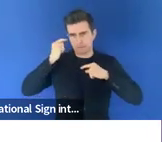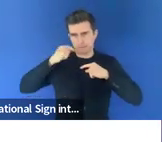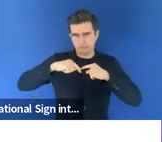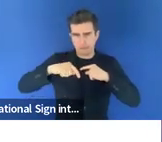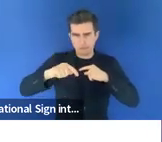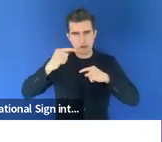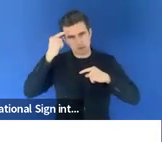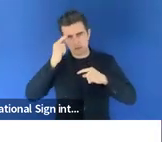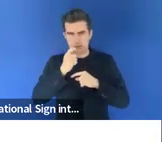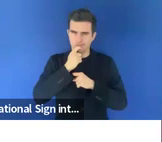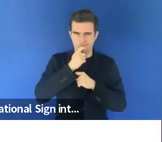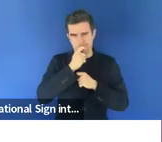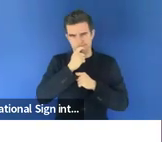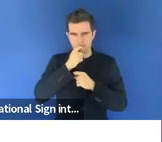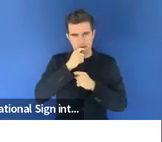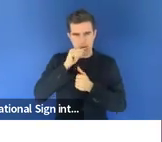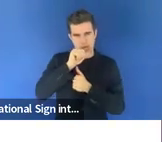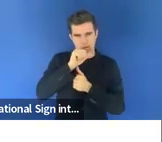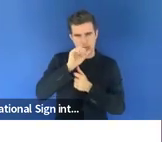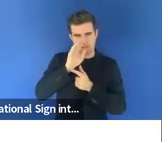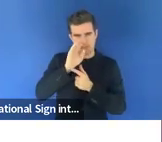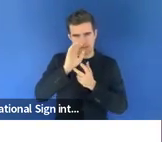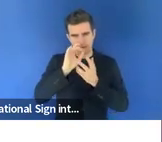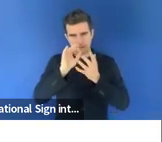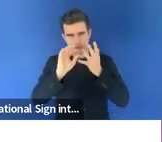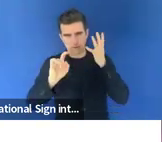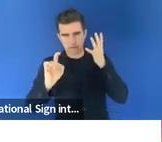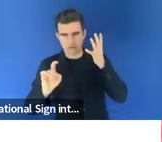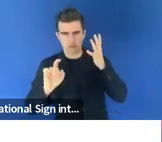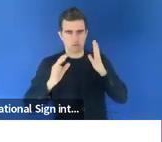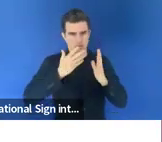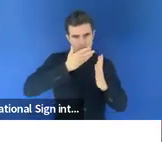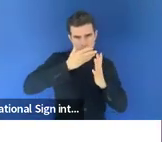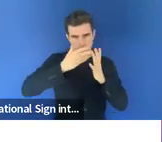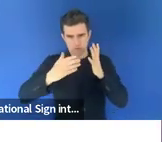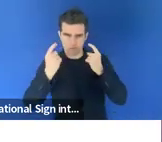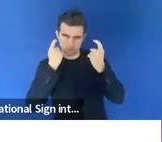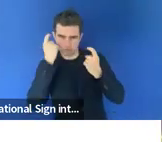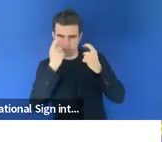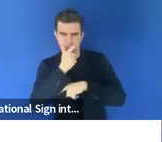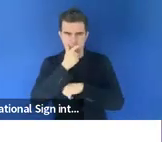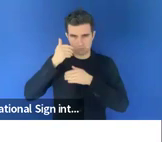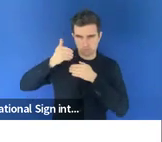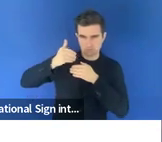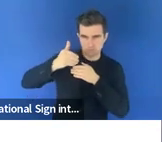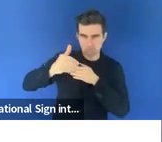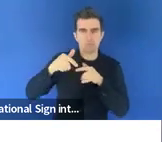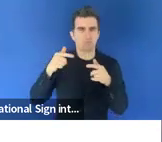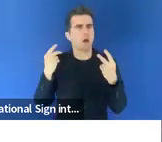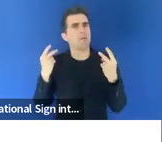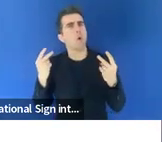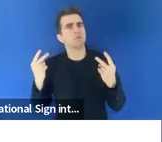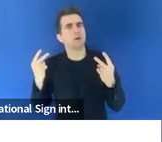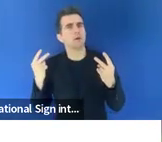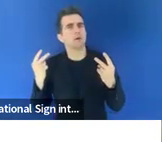an issue of exclusion or marginalization or disadvantage, and we want to fix that. And then here's the finish line. Here's how we fix